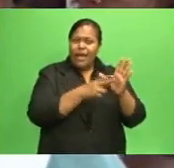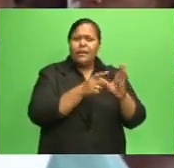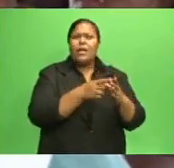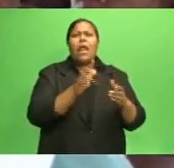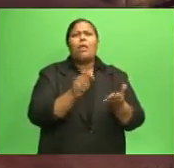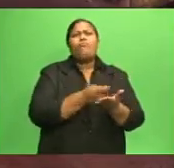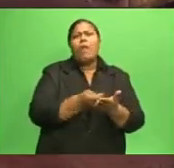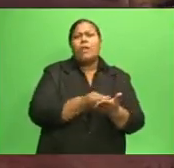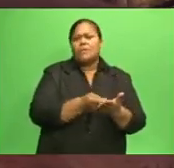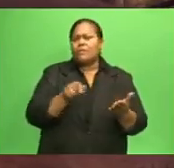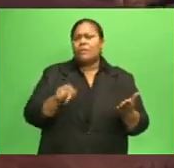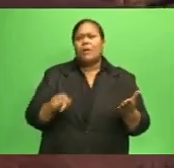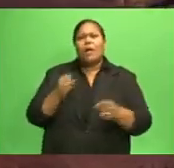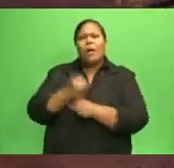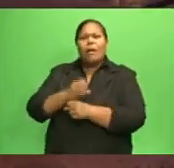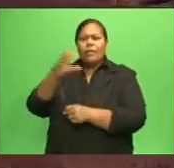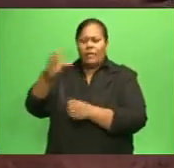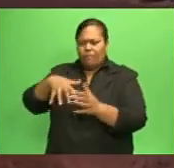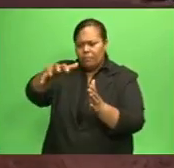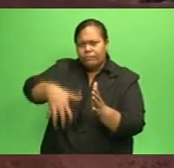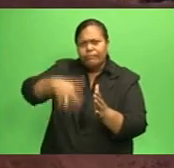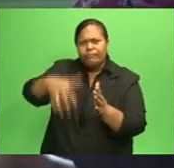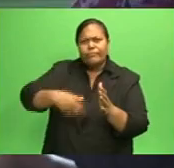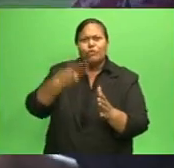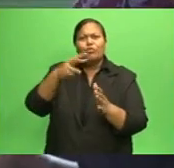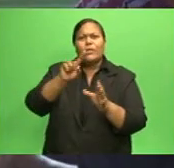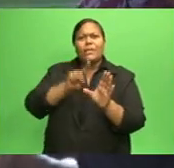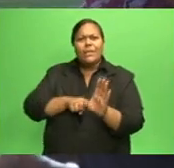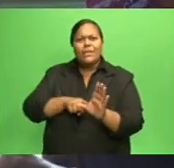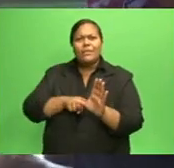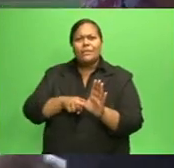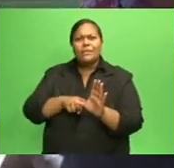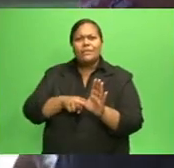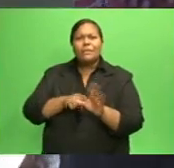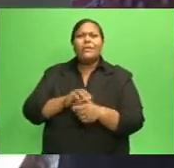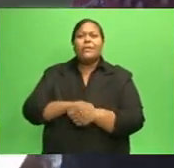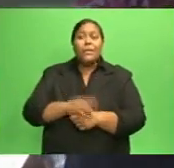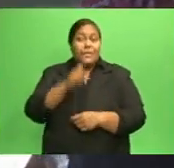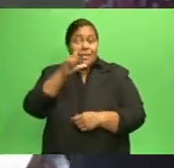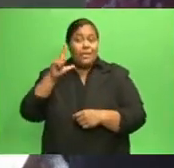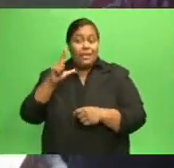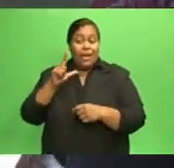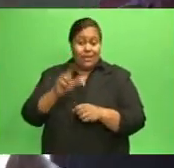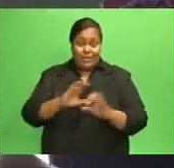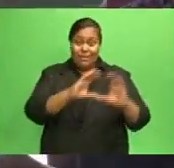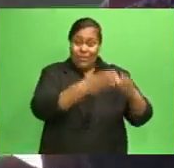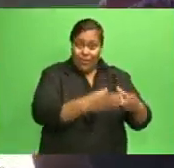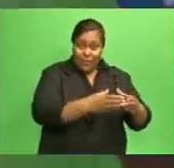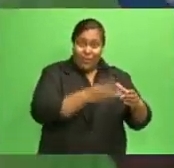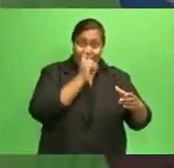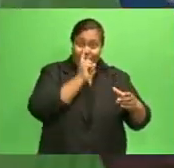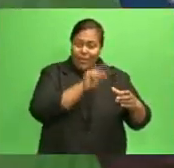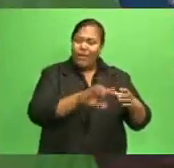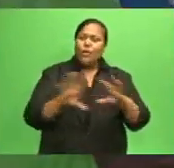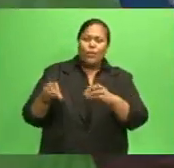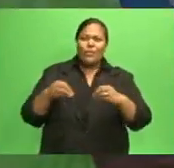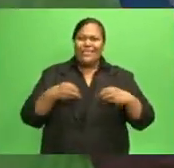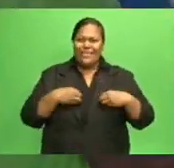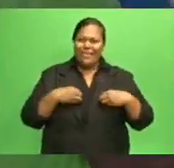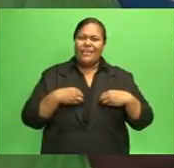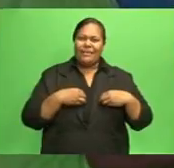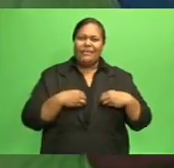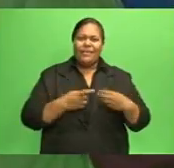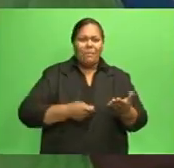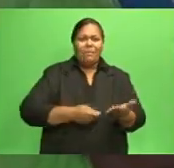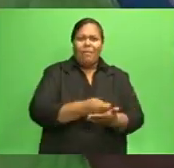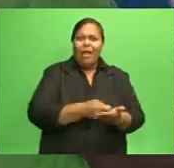Limited for bauxite extraction for 20 years. Yesterday, the Matangali received their second royalty payout for bauxite mined